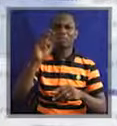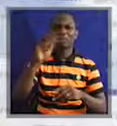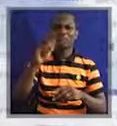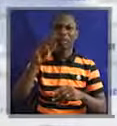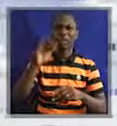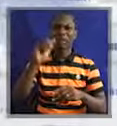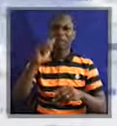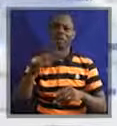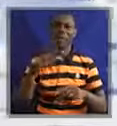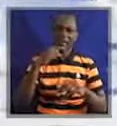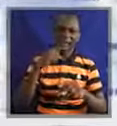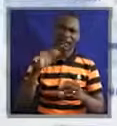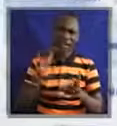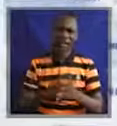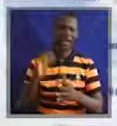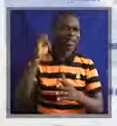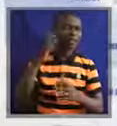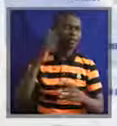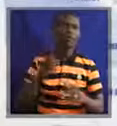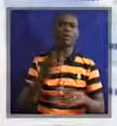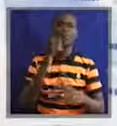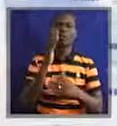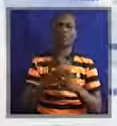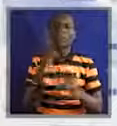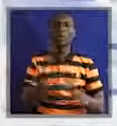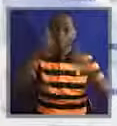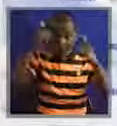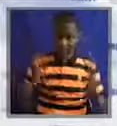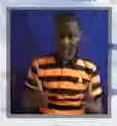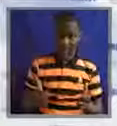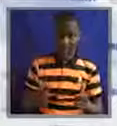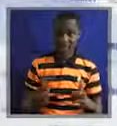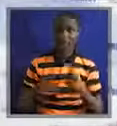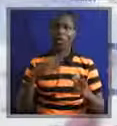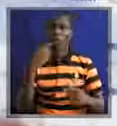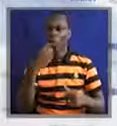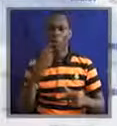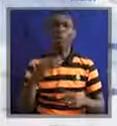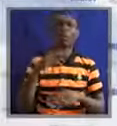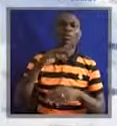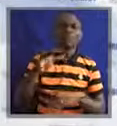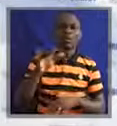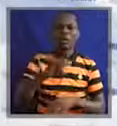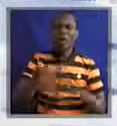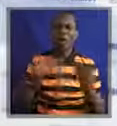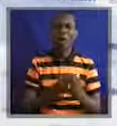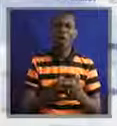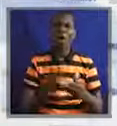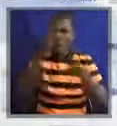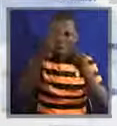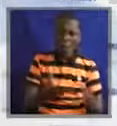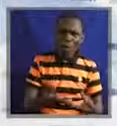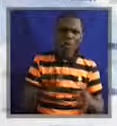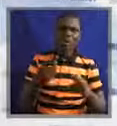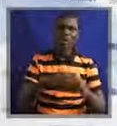that he was someone great, to whom they all gave heed, from the